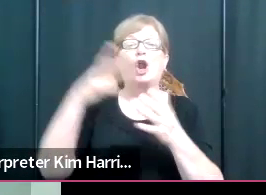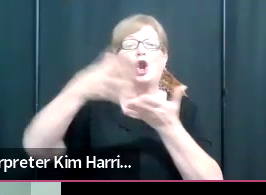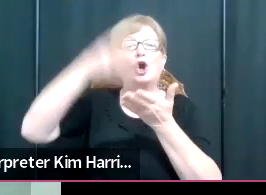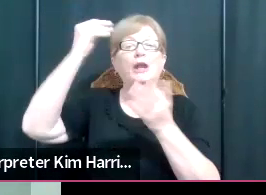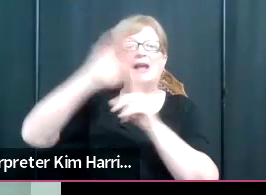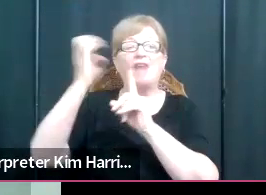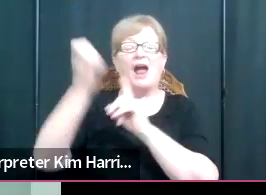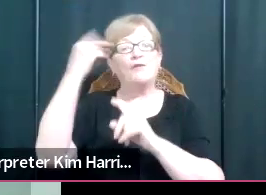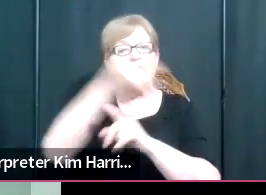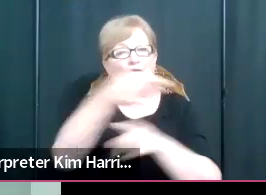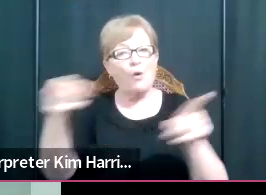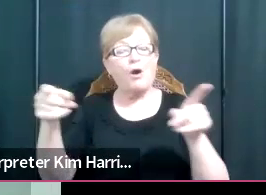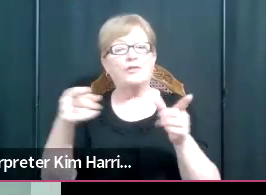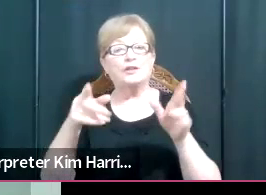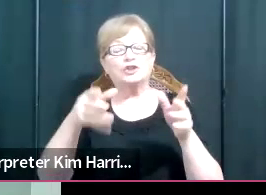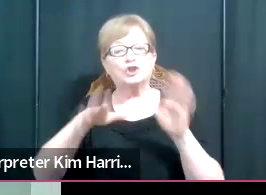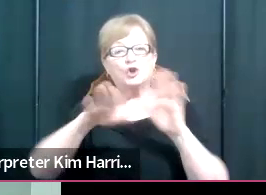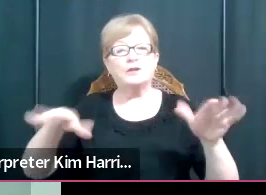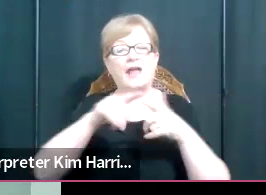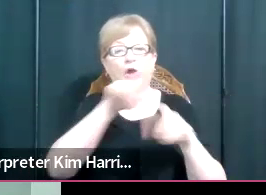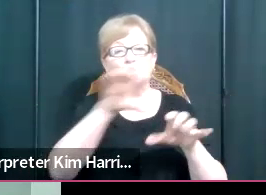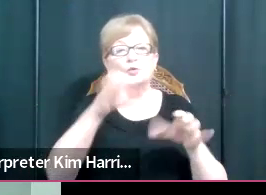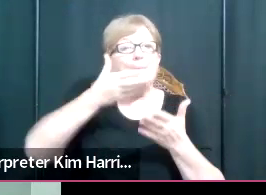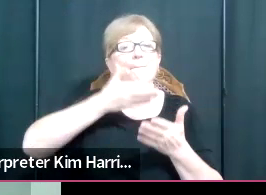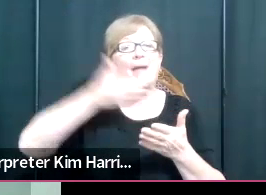folks so they can do their best learning as